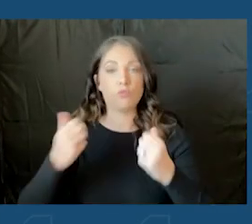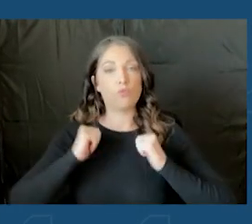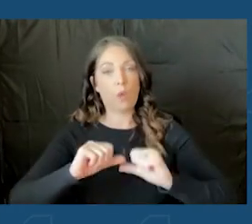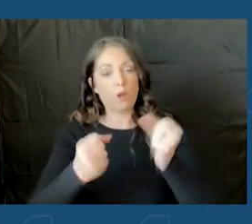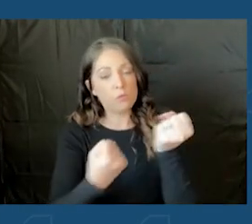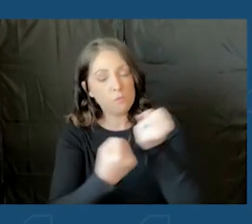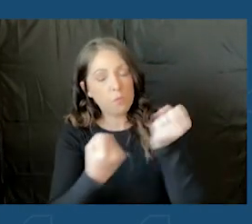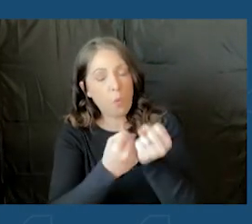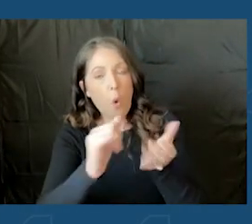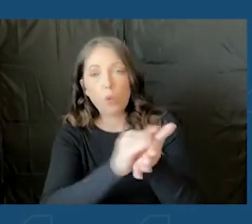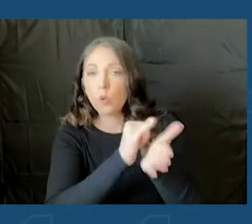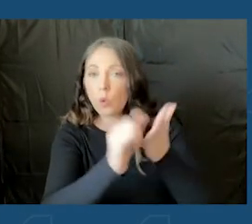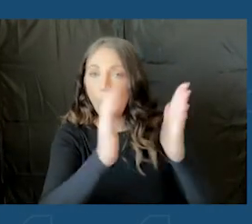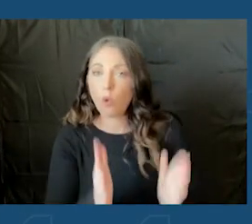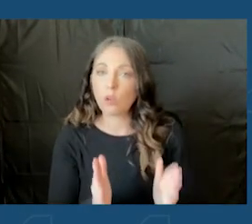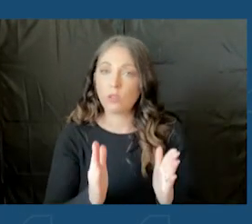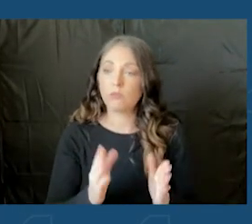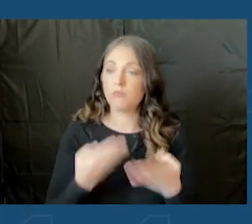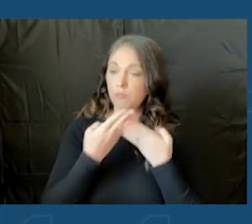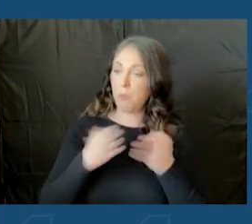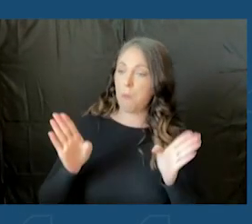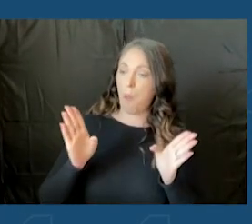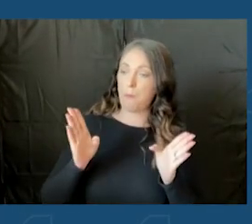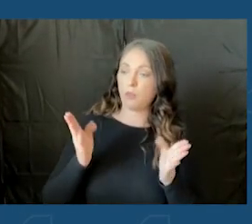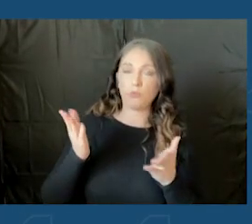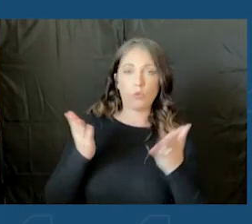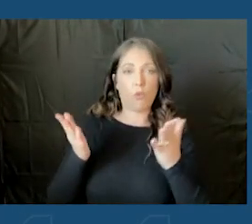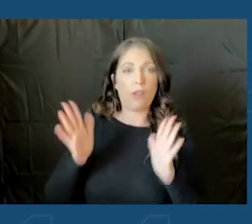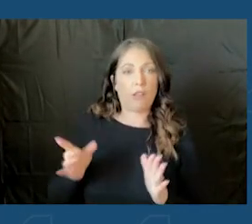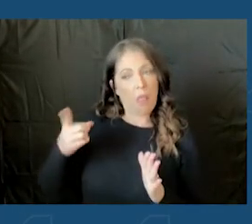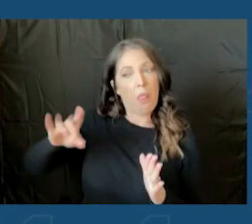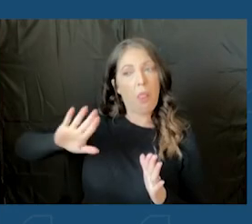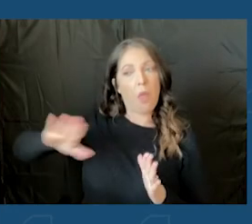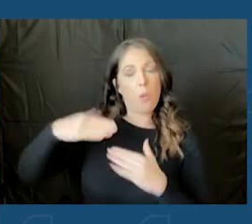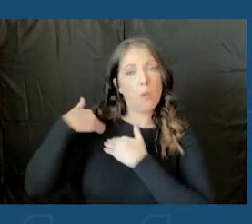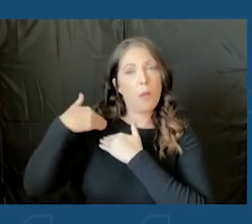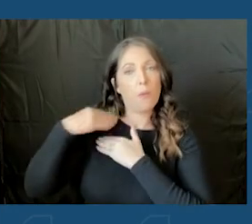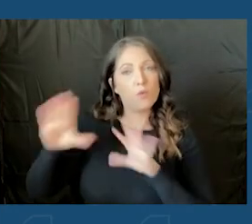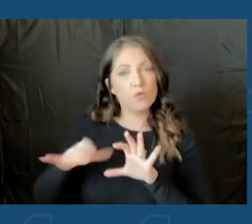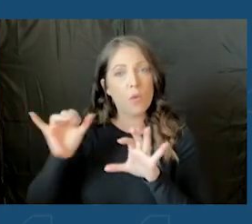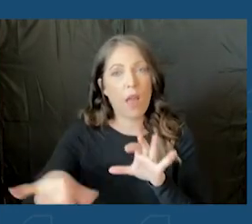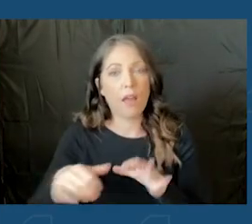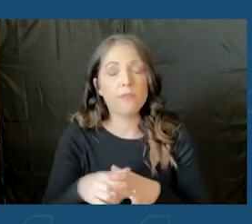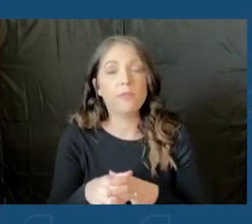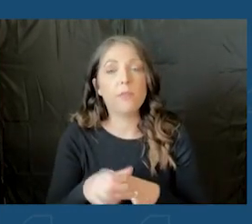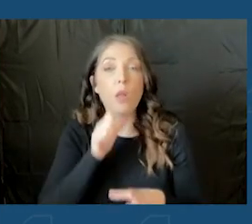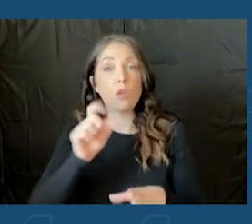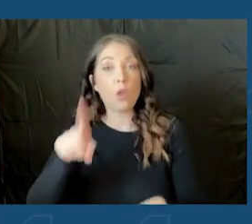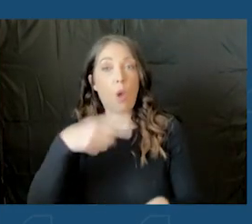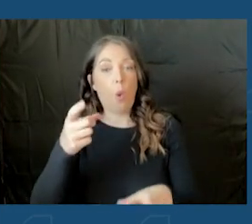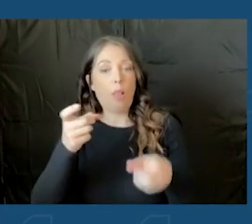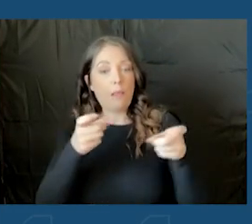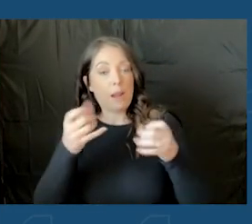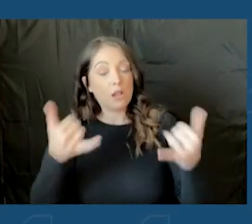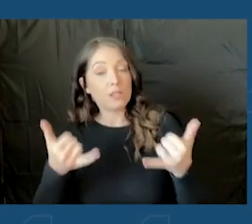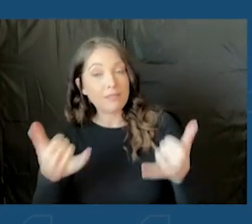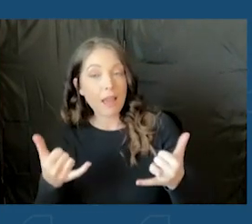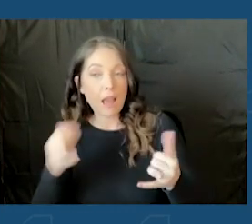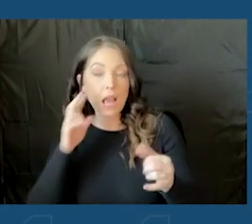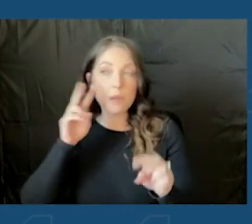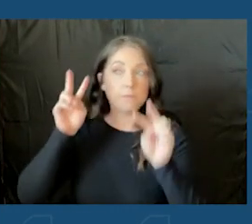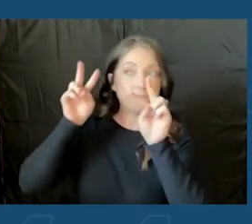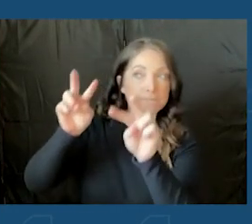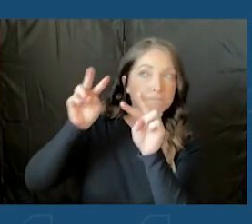their responsibility, but also to not just manage today, but have an eye on tomorrow and what we're going to be